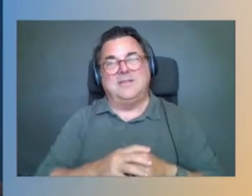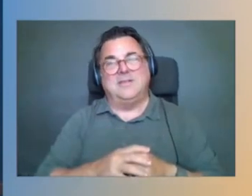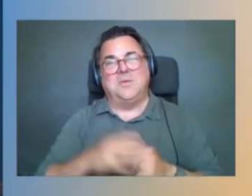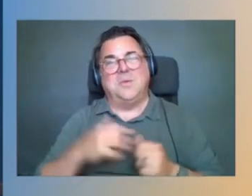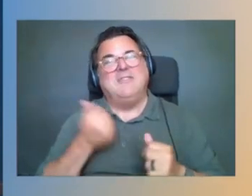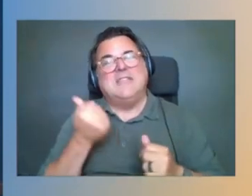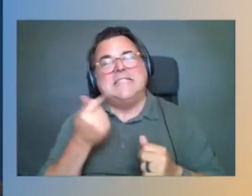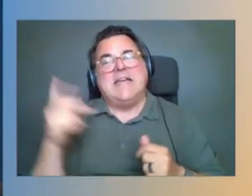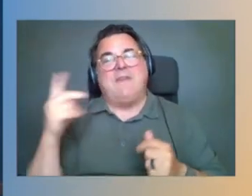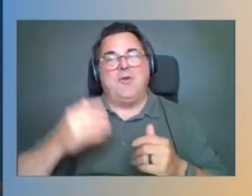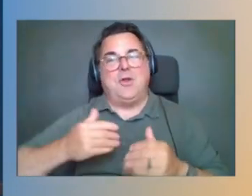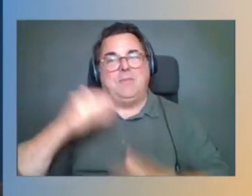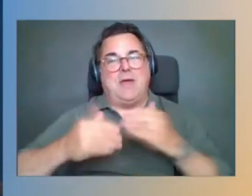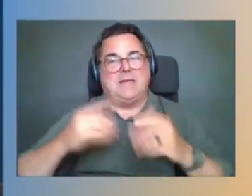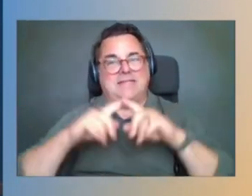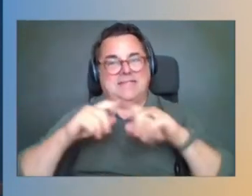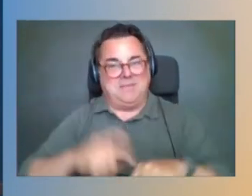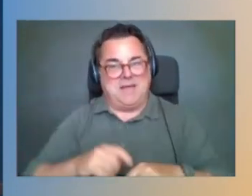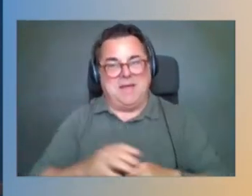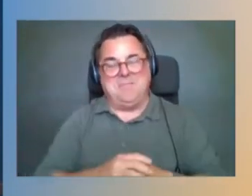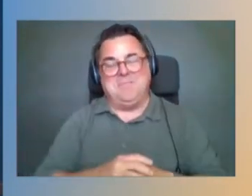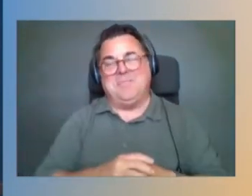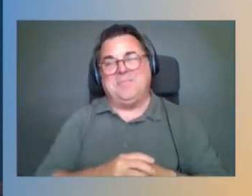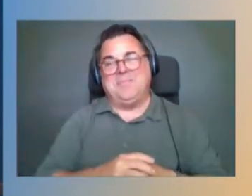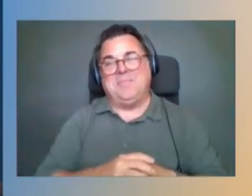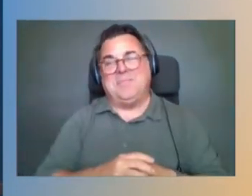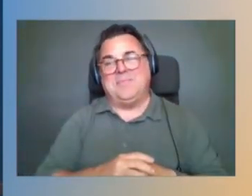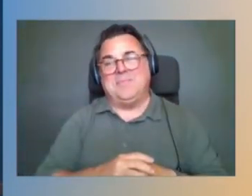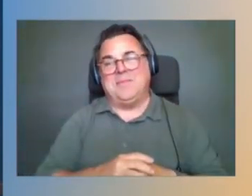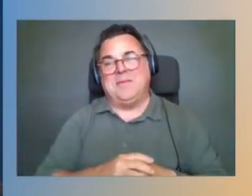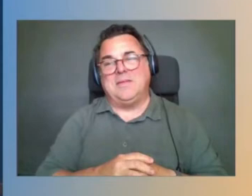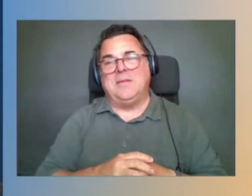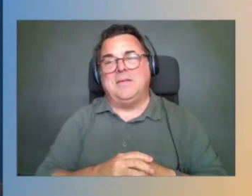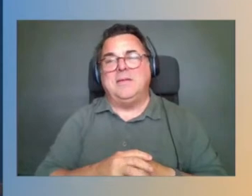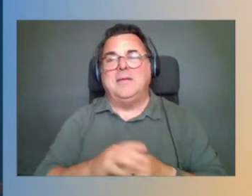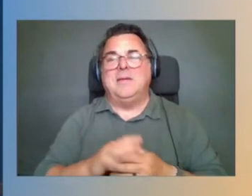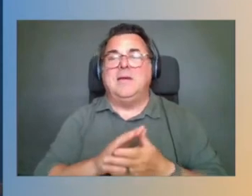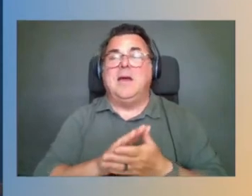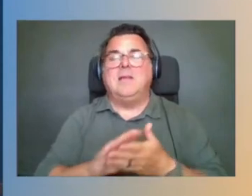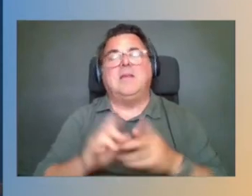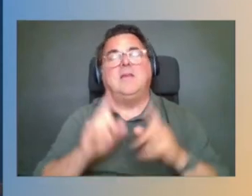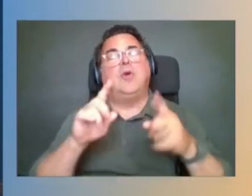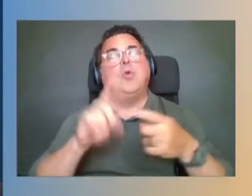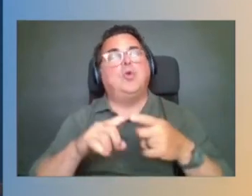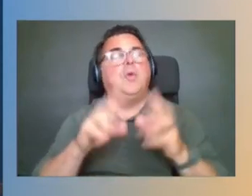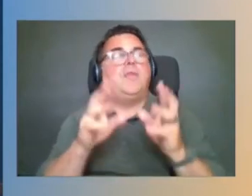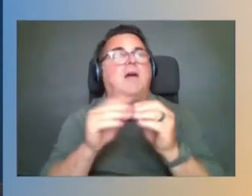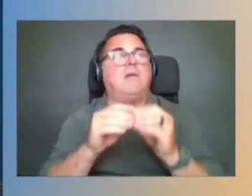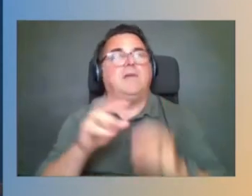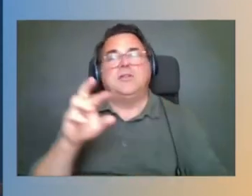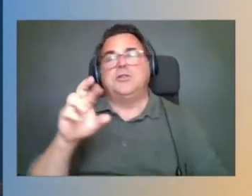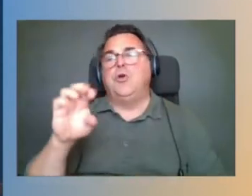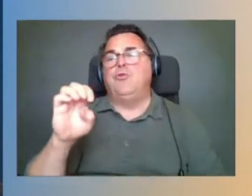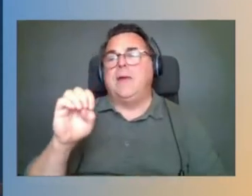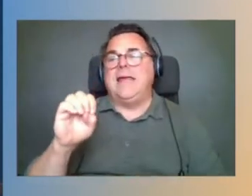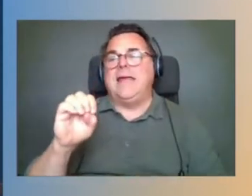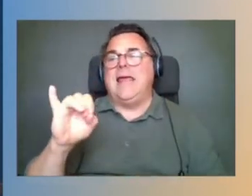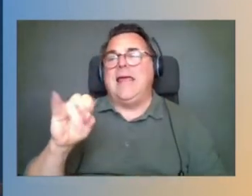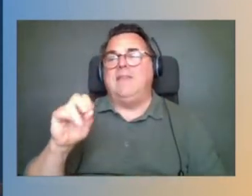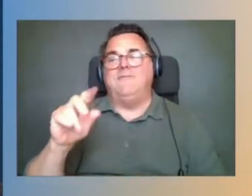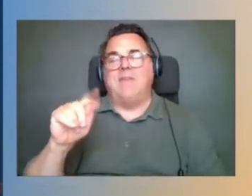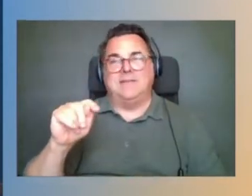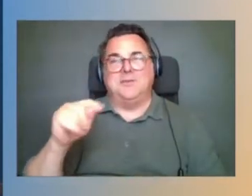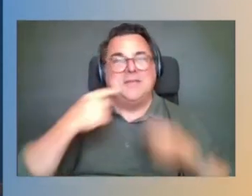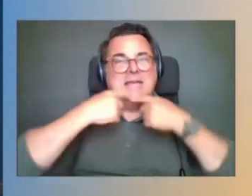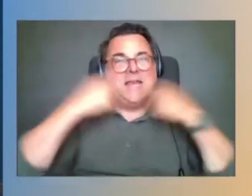Right. It's always good to attend reInvent because we always announce interesting things, and you can imagine we're probably going to